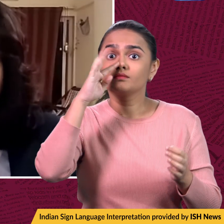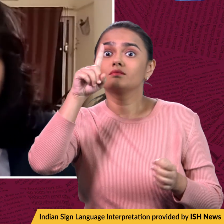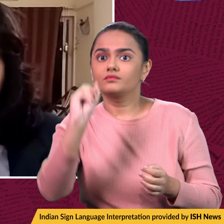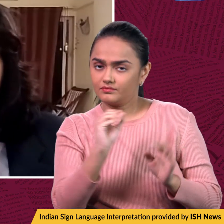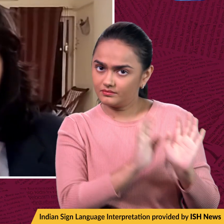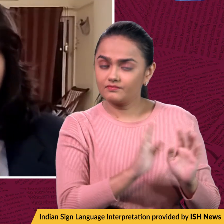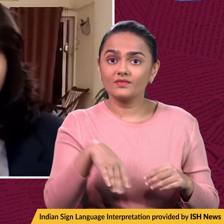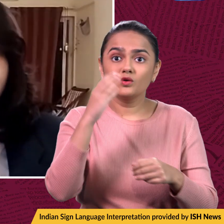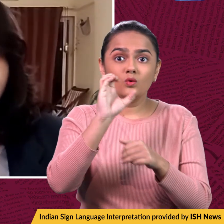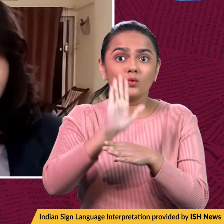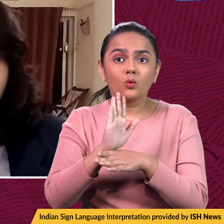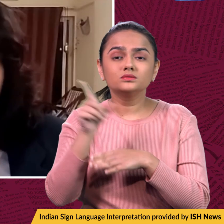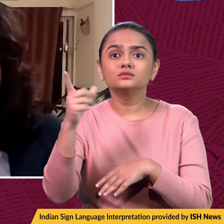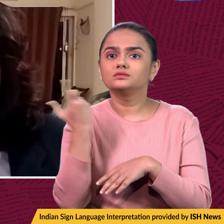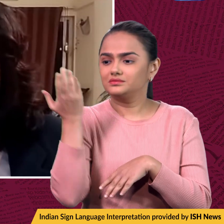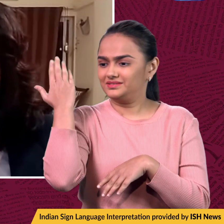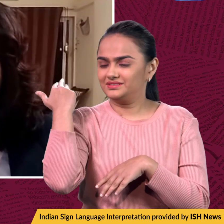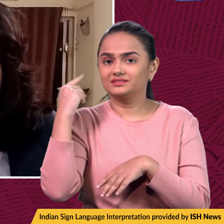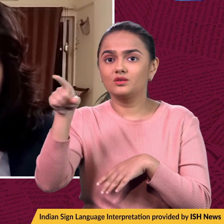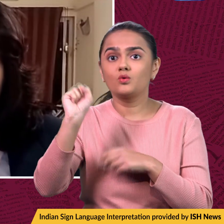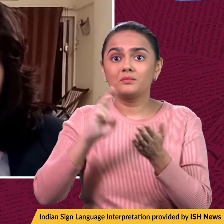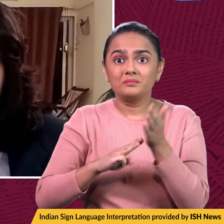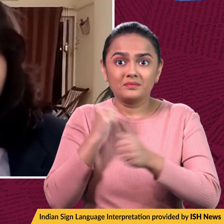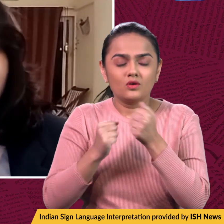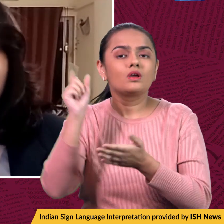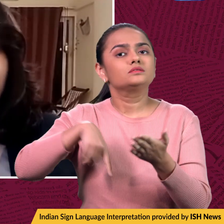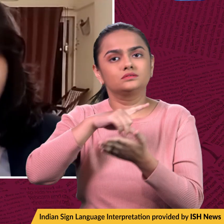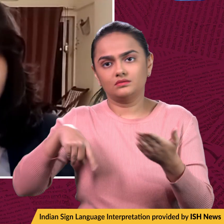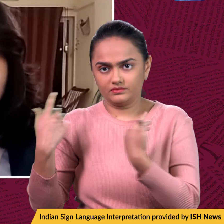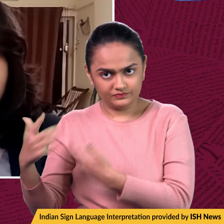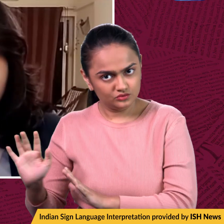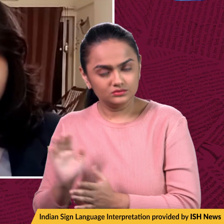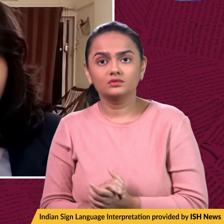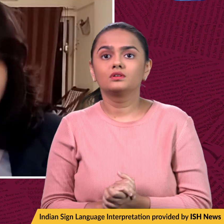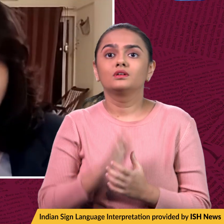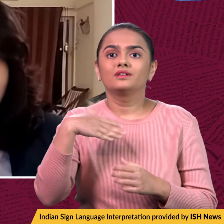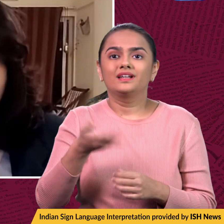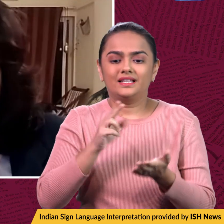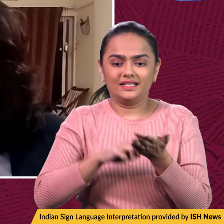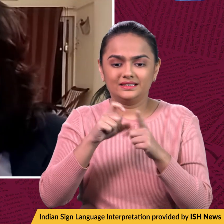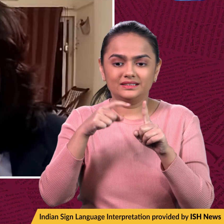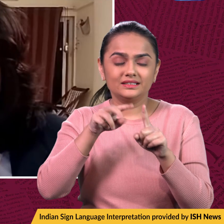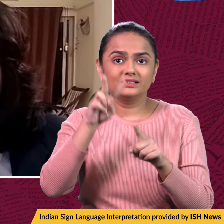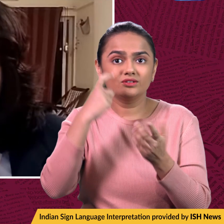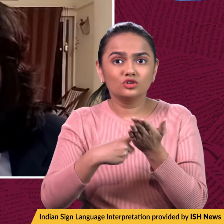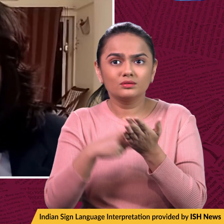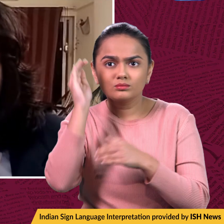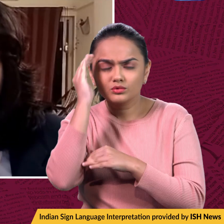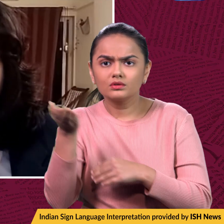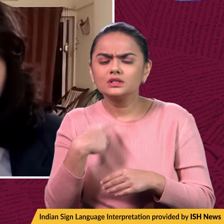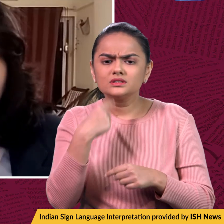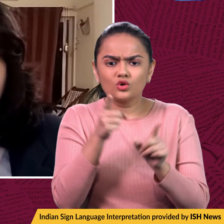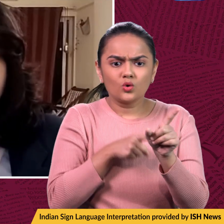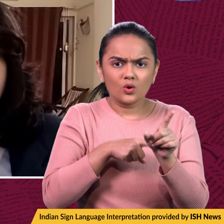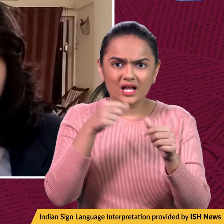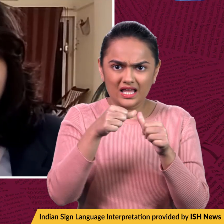10th. Congress had earlier cancelled its marathon rallies. According to an NDTV report, Yogi Adityanath